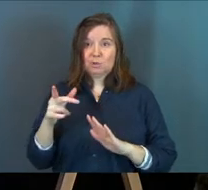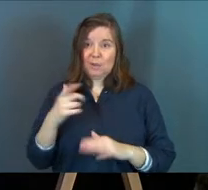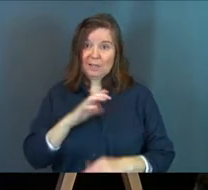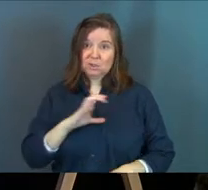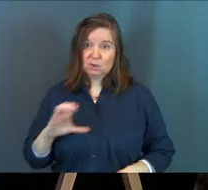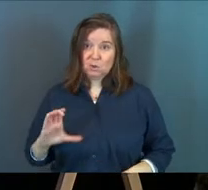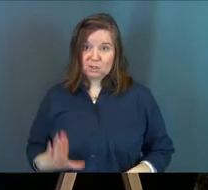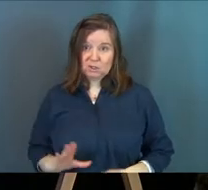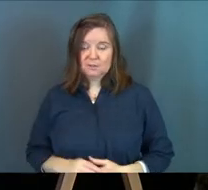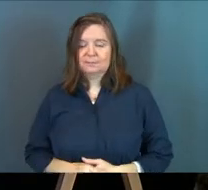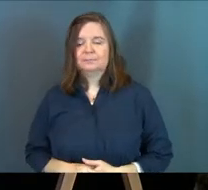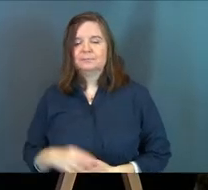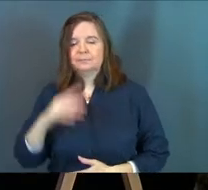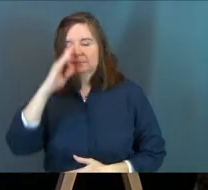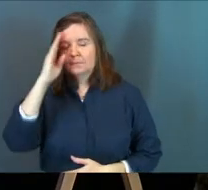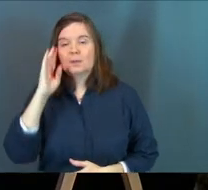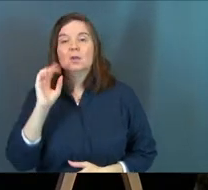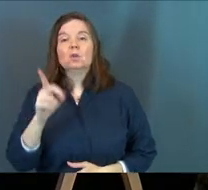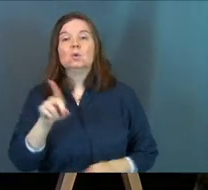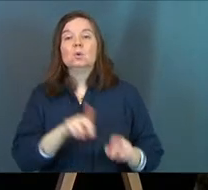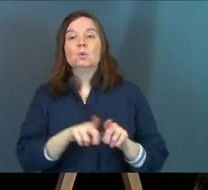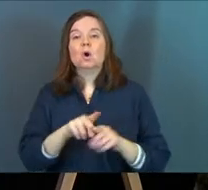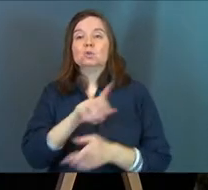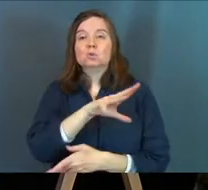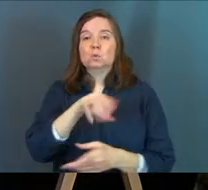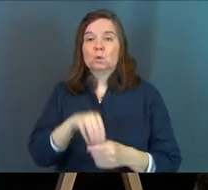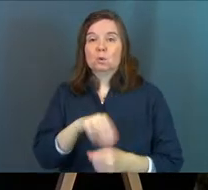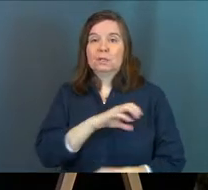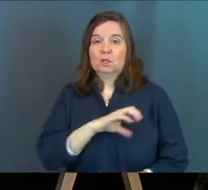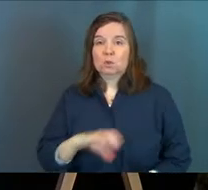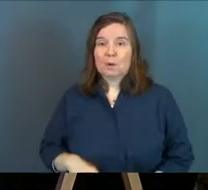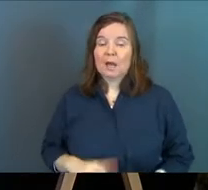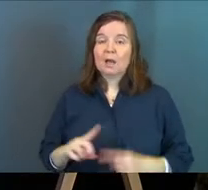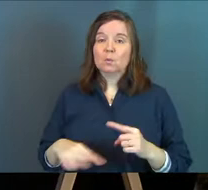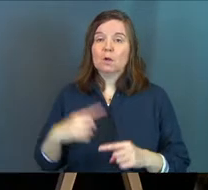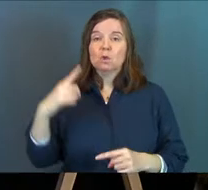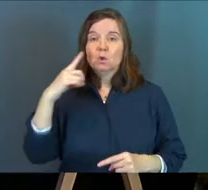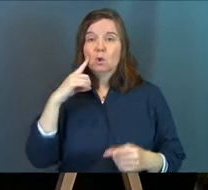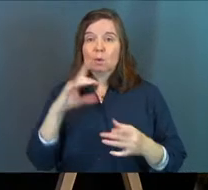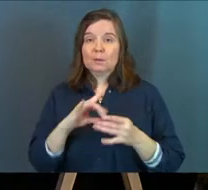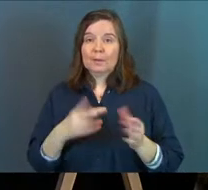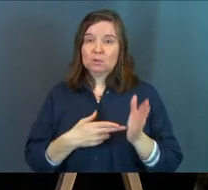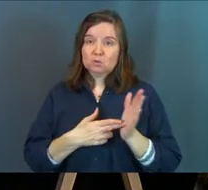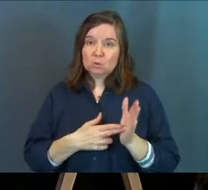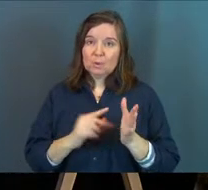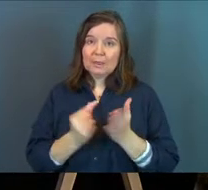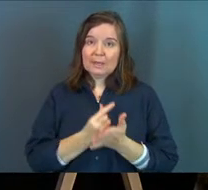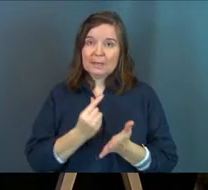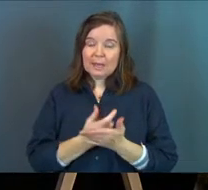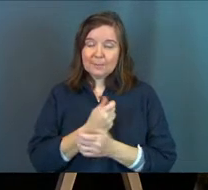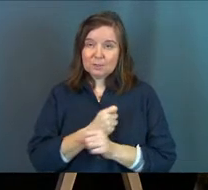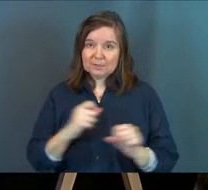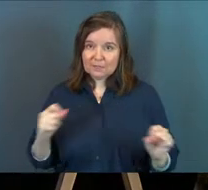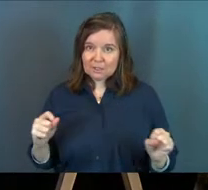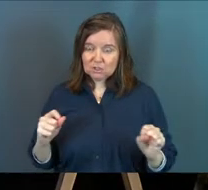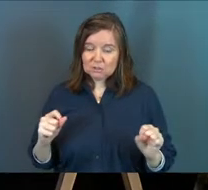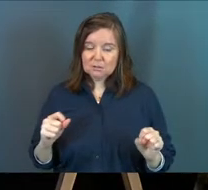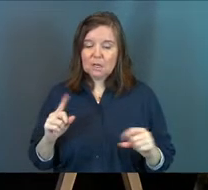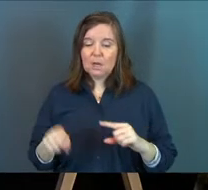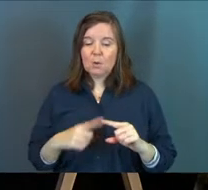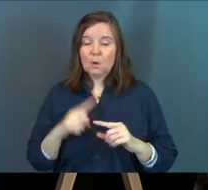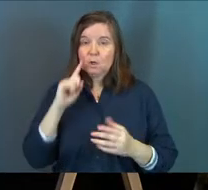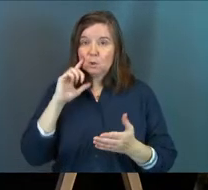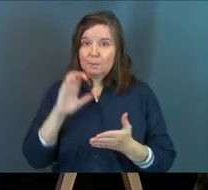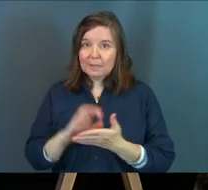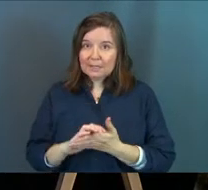big. It says, and you were also included in Christ when you heard the message of truth, the gospel of your salvation. And when